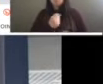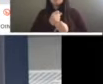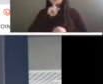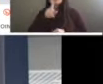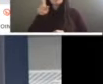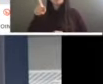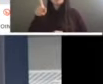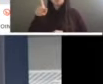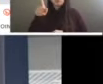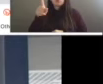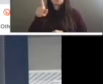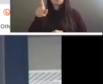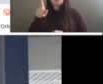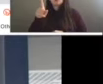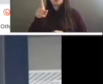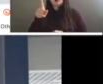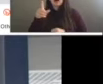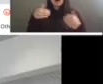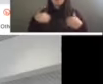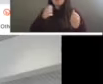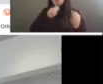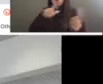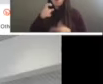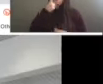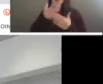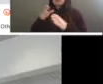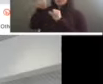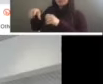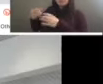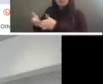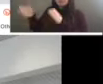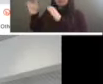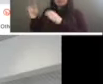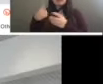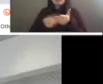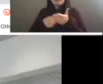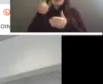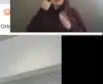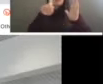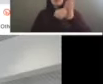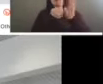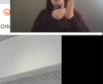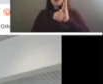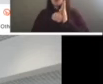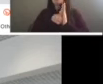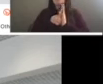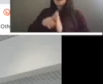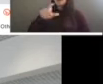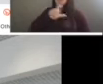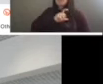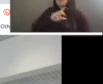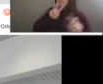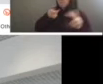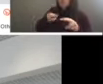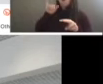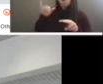sometimes an alarm sound will go off as you pass through the arch. This will indicate to the security people that there is still something metallic on you